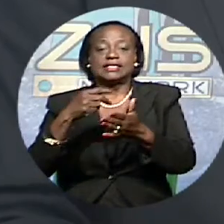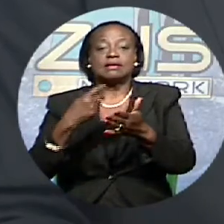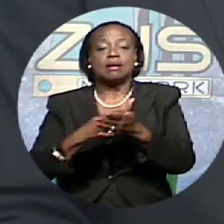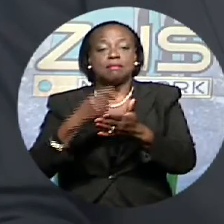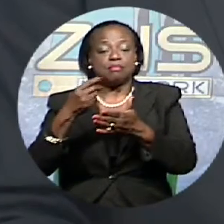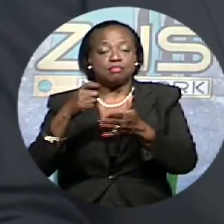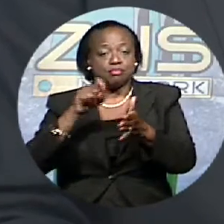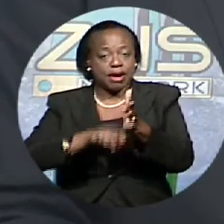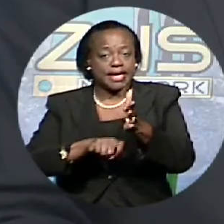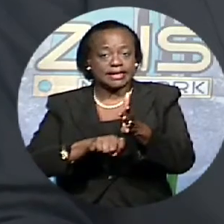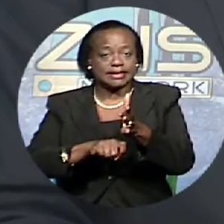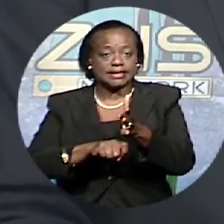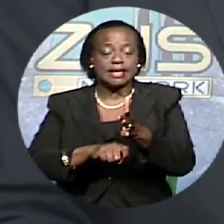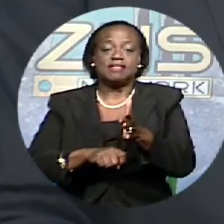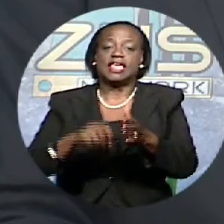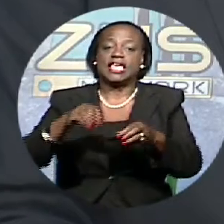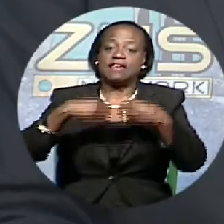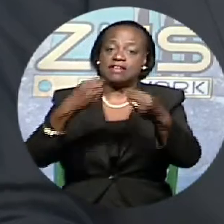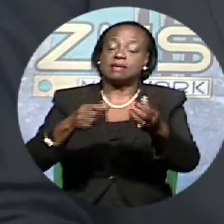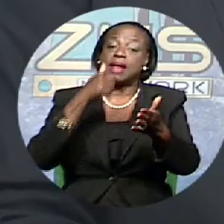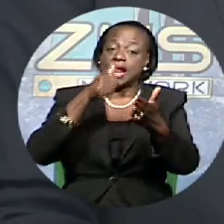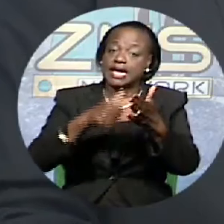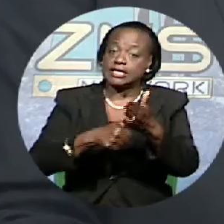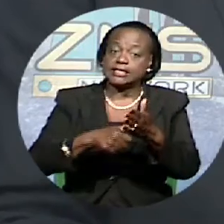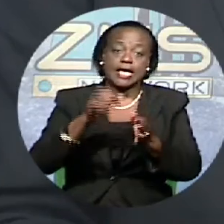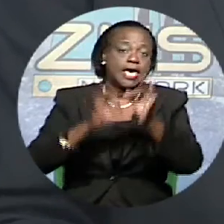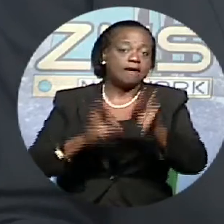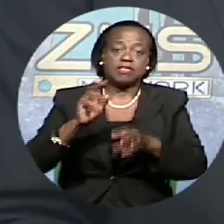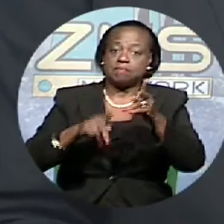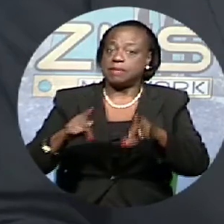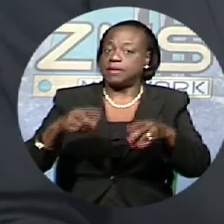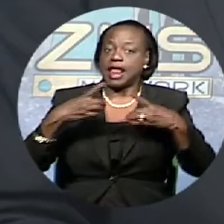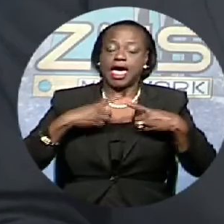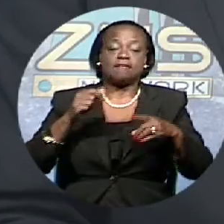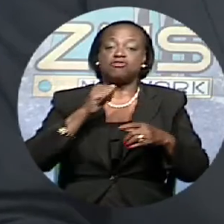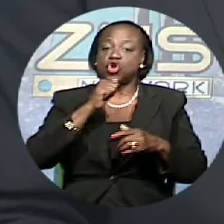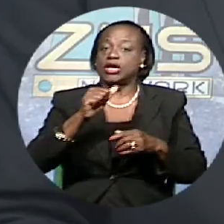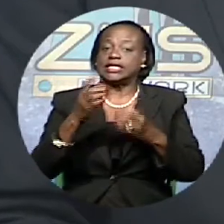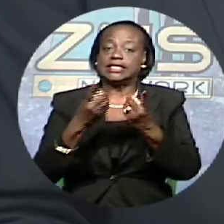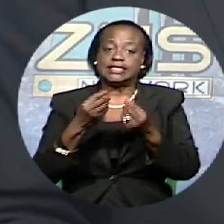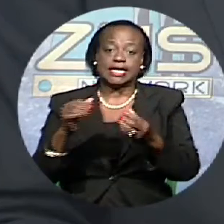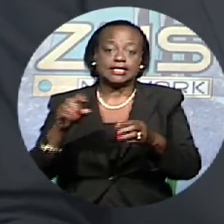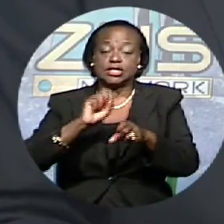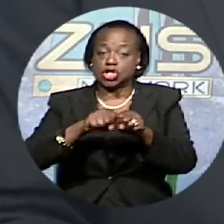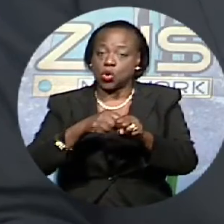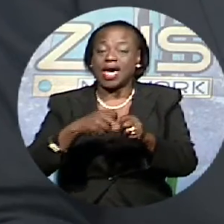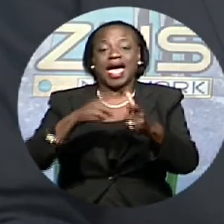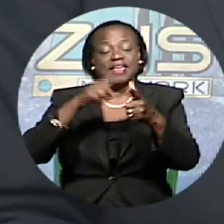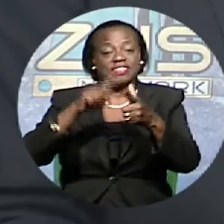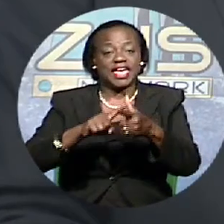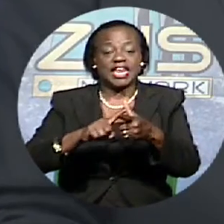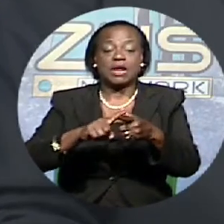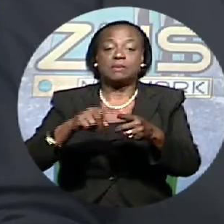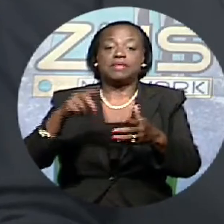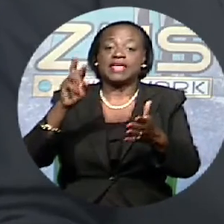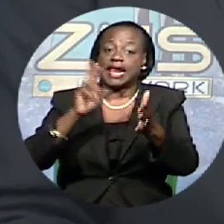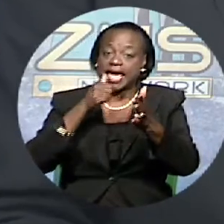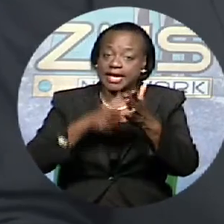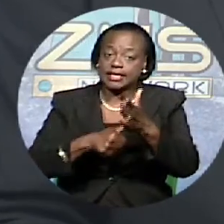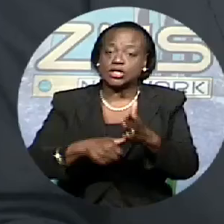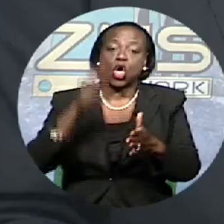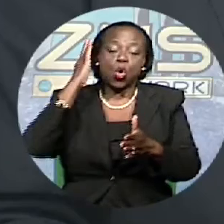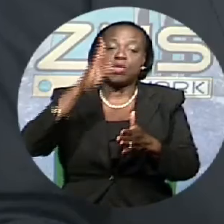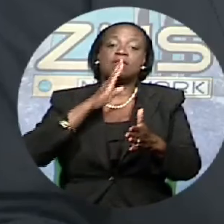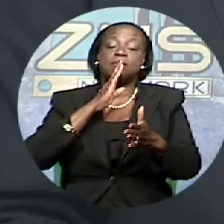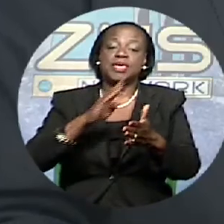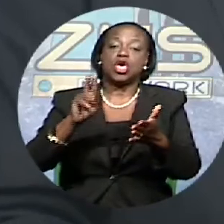to registrants who have not done so. Authorities say those letters will be replaced with fines in a matter of weeks. VAT officials say that some businesses